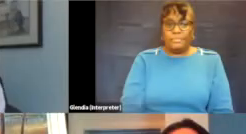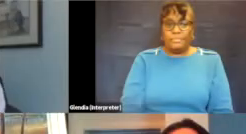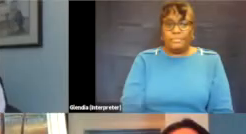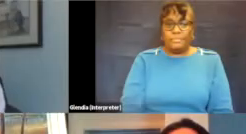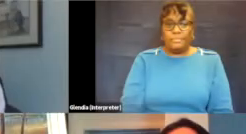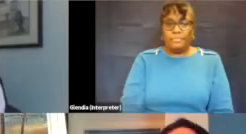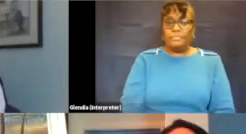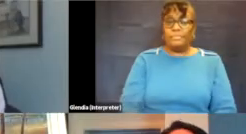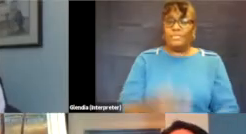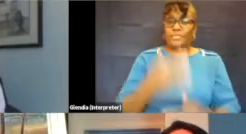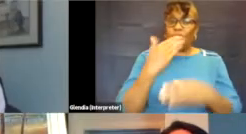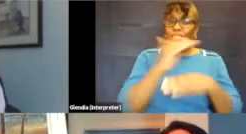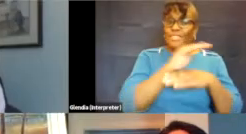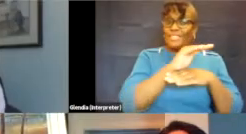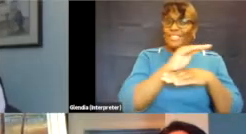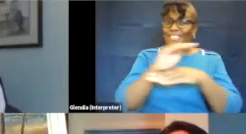Good evening, everyone.